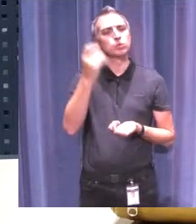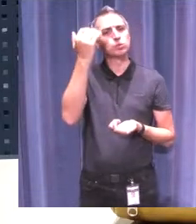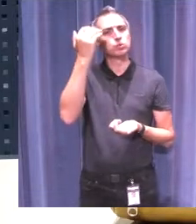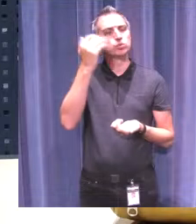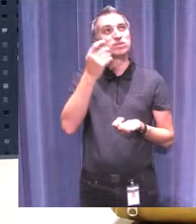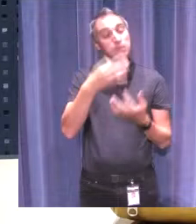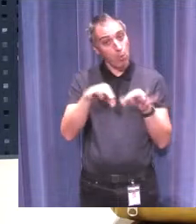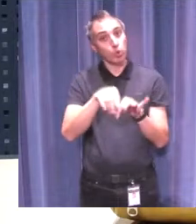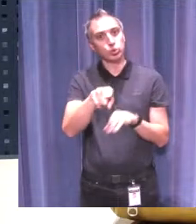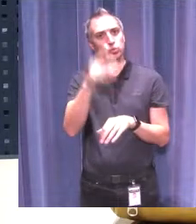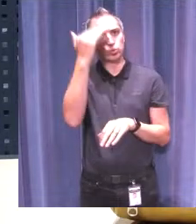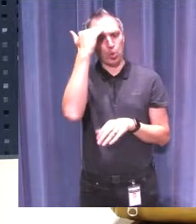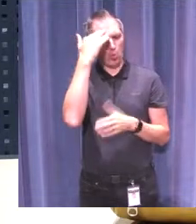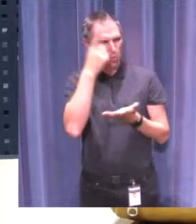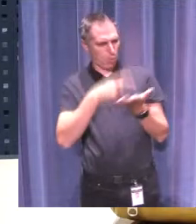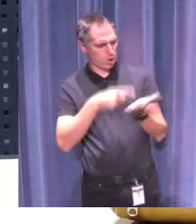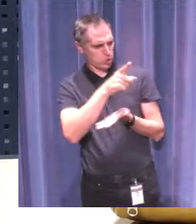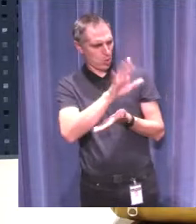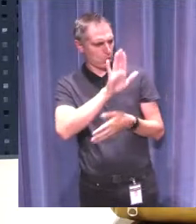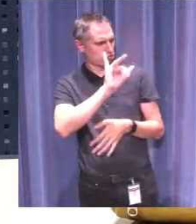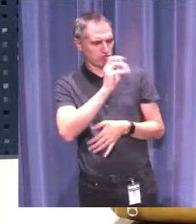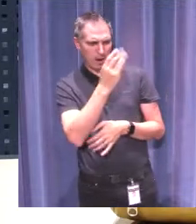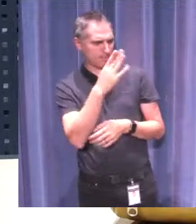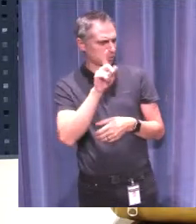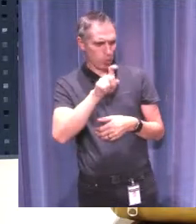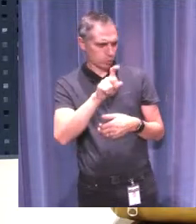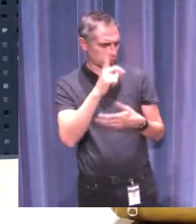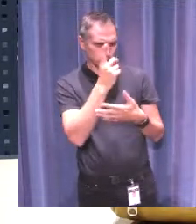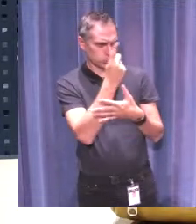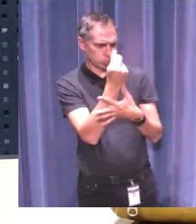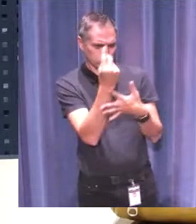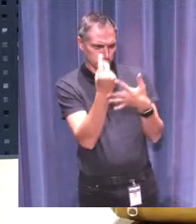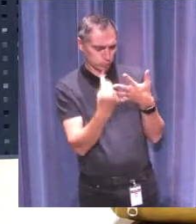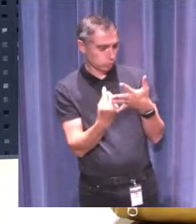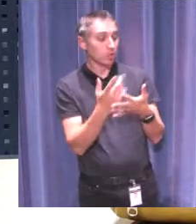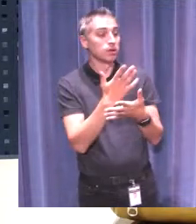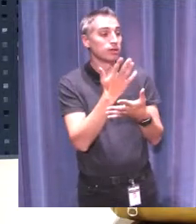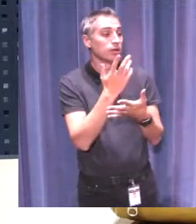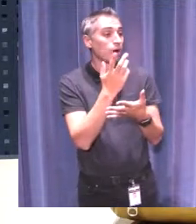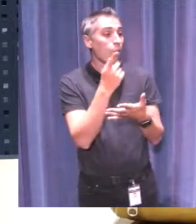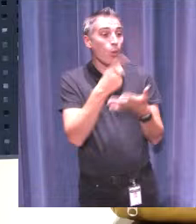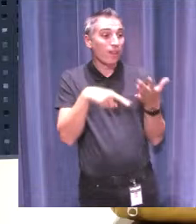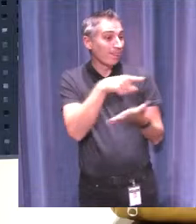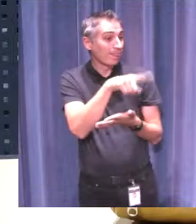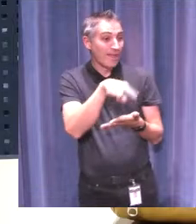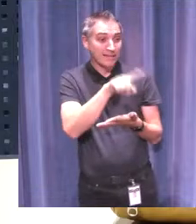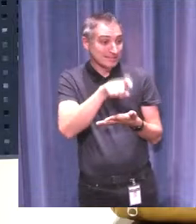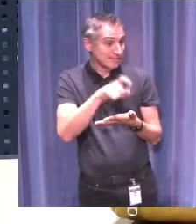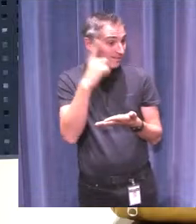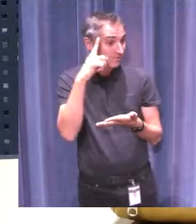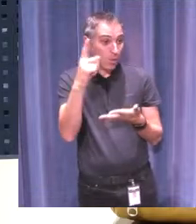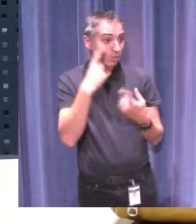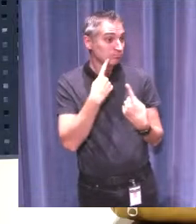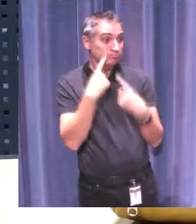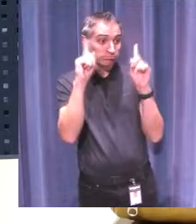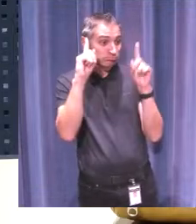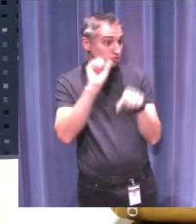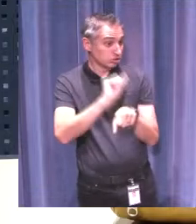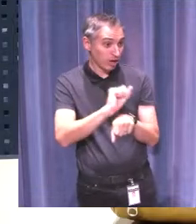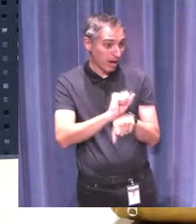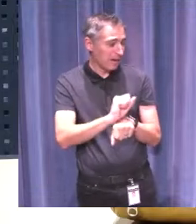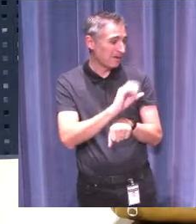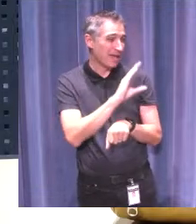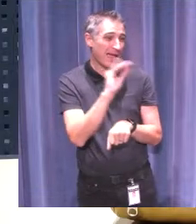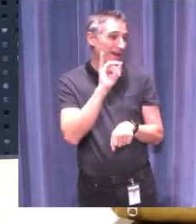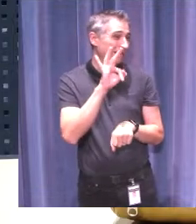to be doing, how they're supposed to be doing it, what they need to do the job, and if they just